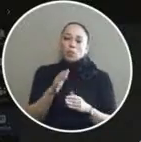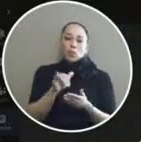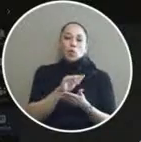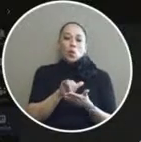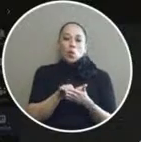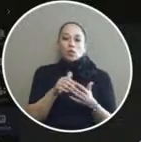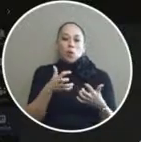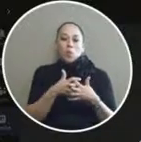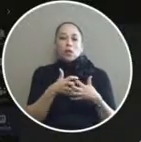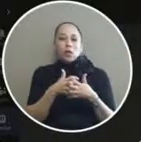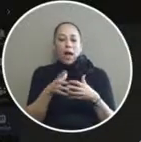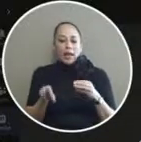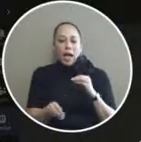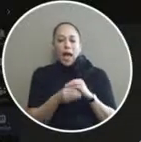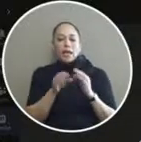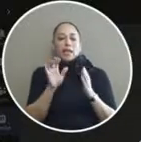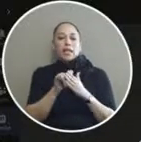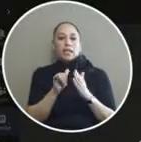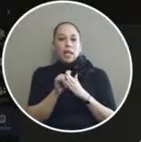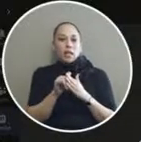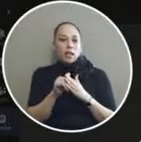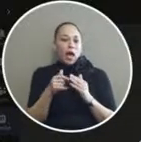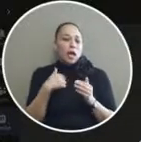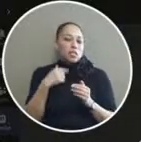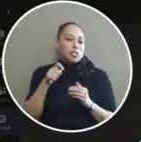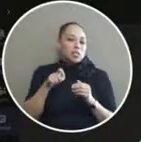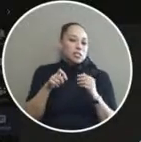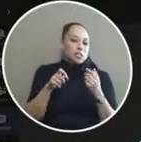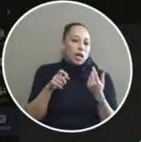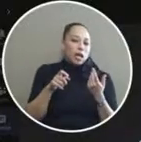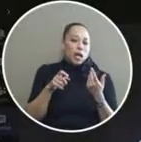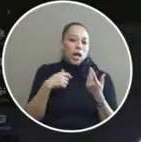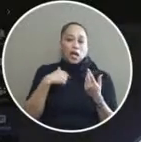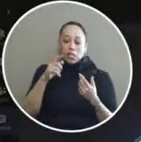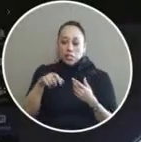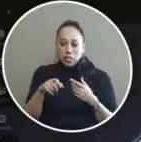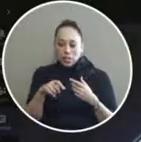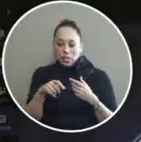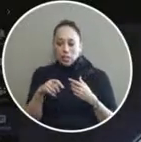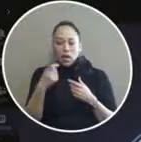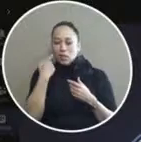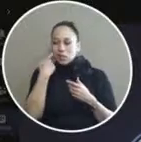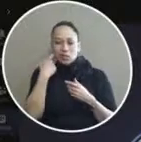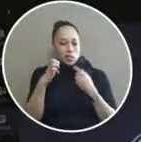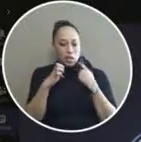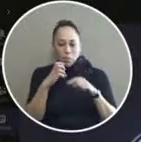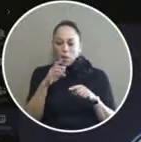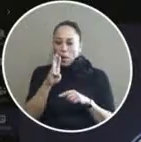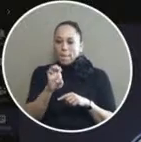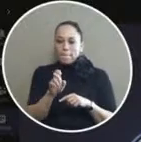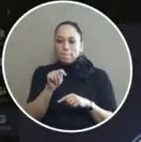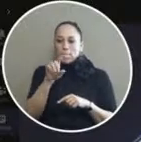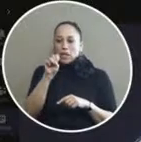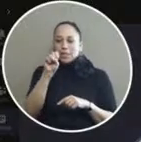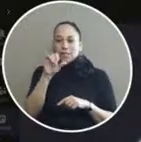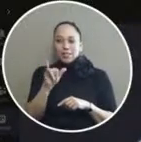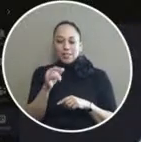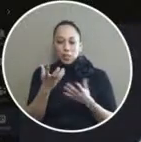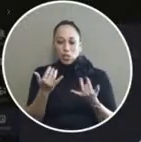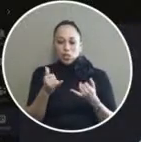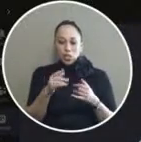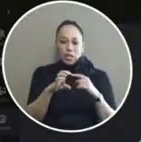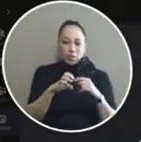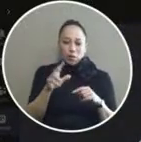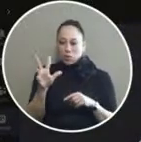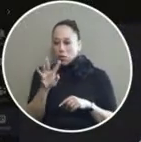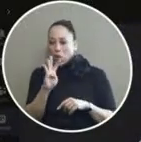other partnerships. In addition to that, to Carrie's point, I just emailed Betsy today 3 or 4 times on 4 or 5 things that she